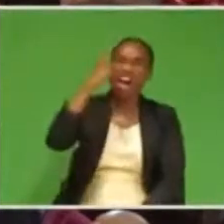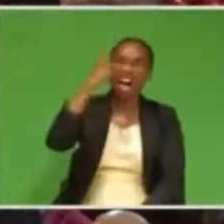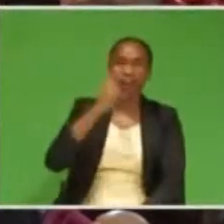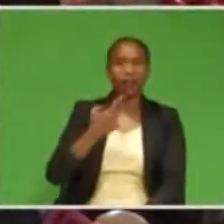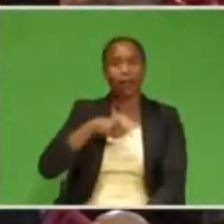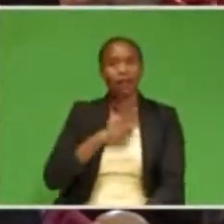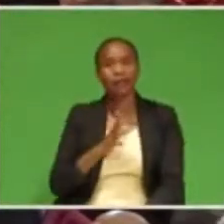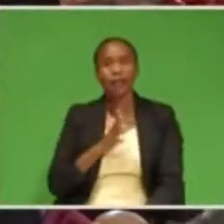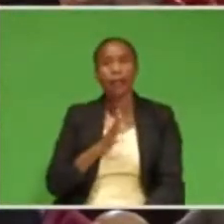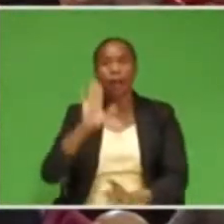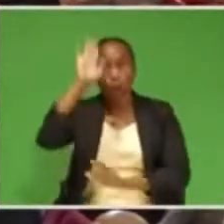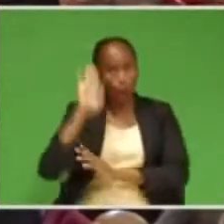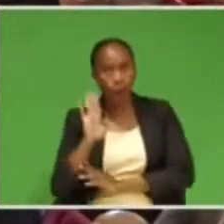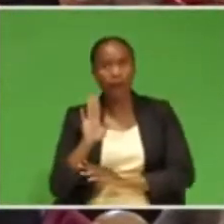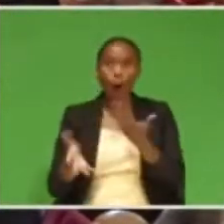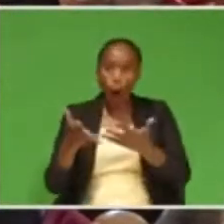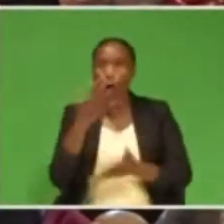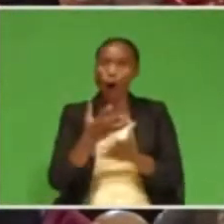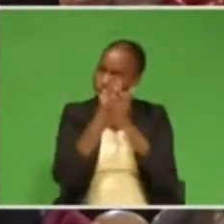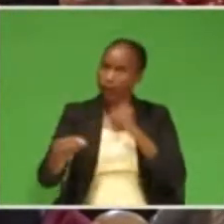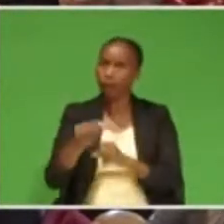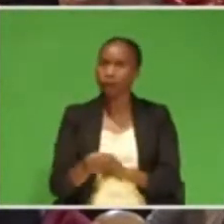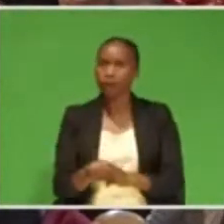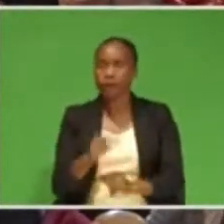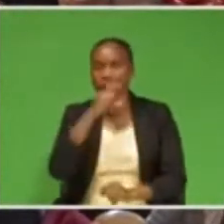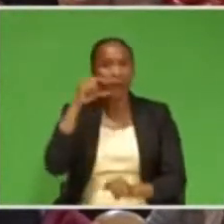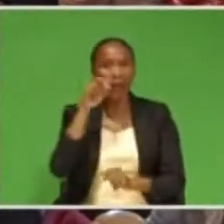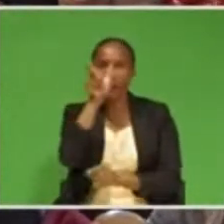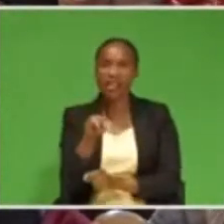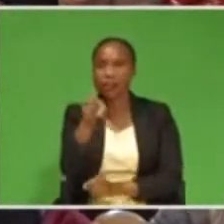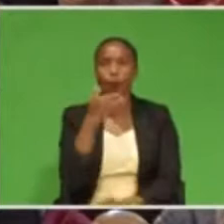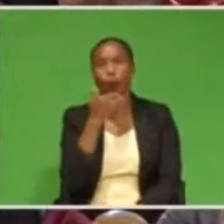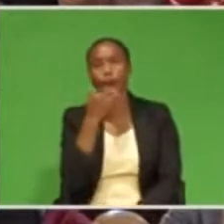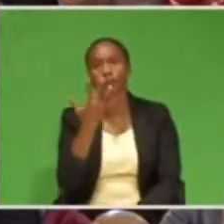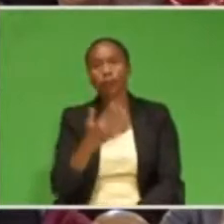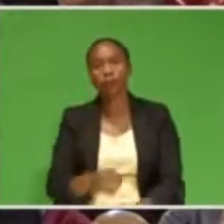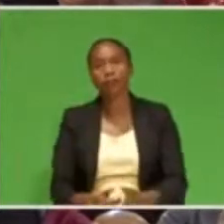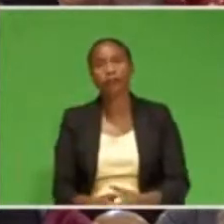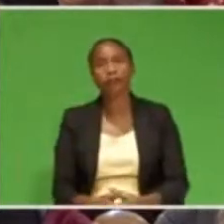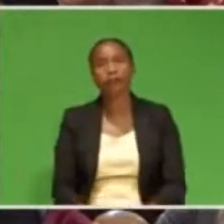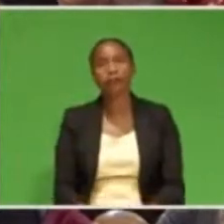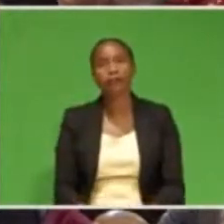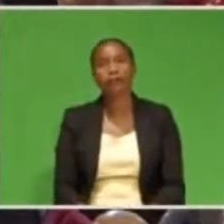hand. Orupume. What's the name of the person?